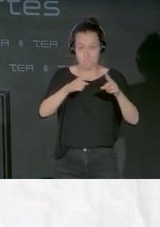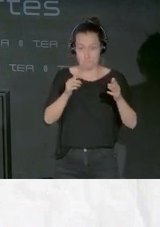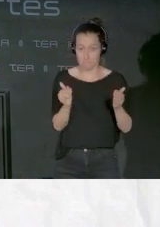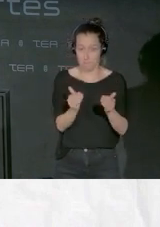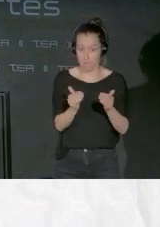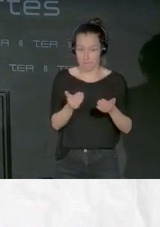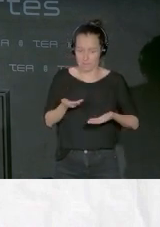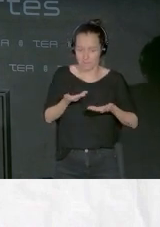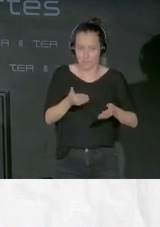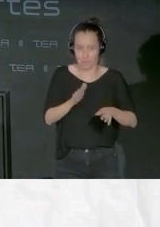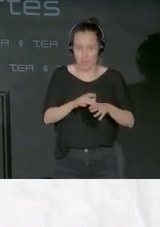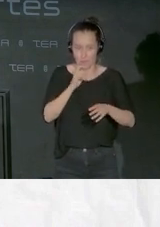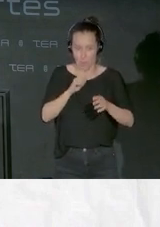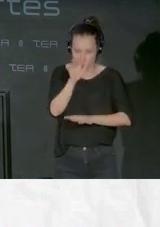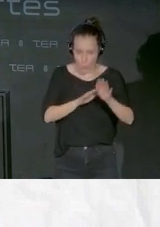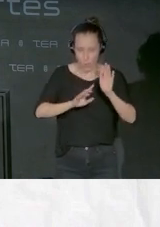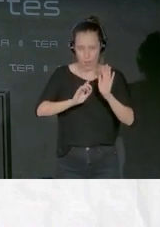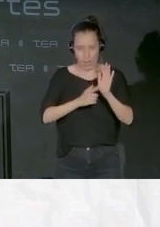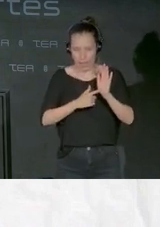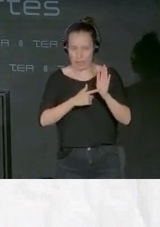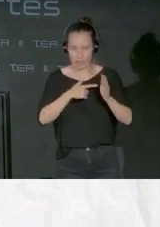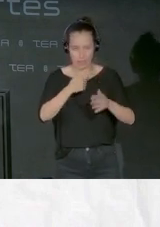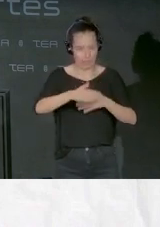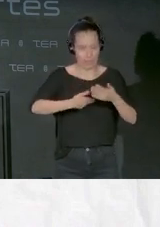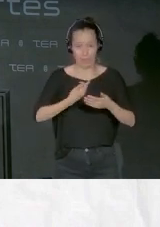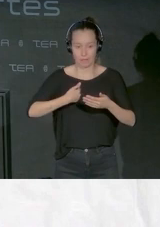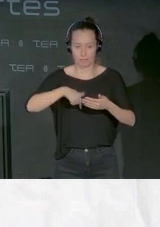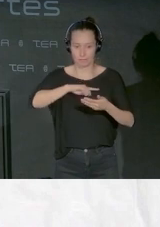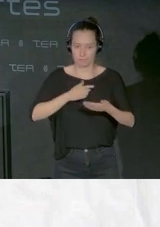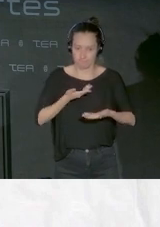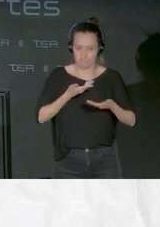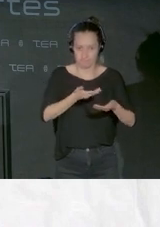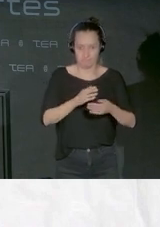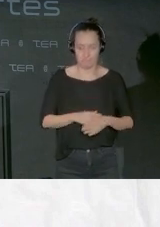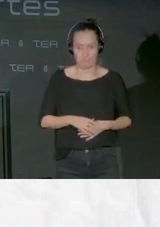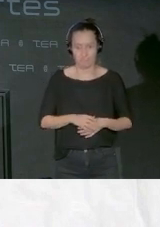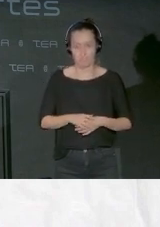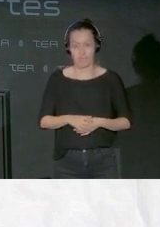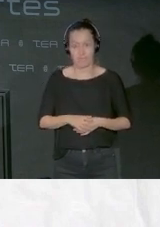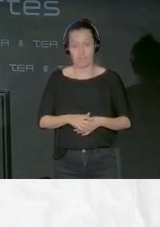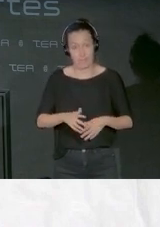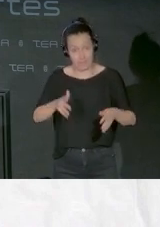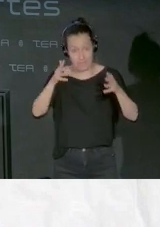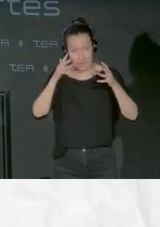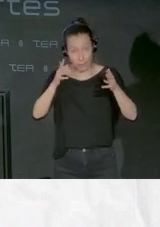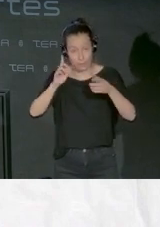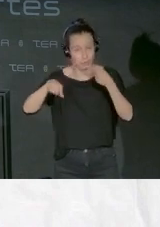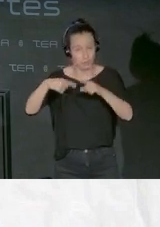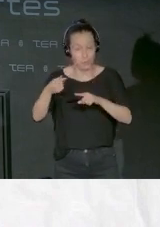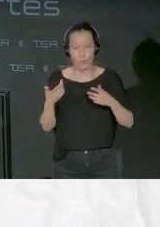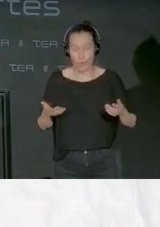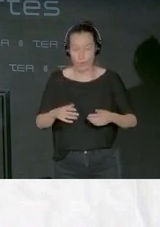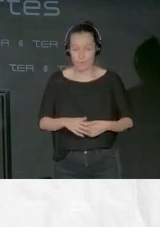is on state aid. That was mentioned by several colleagues before. We came to the same